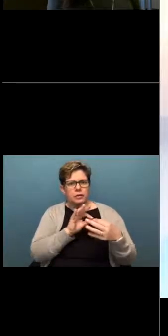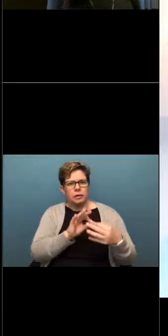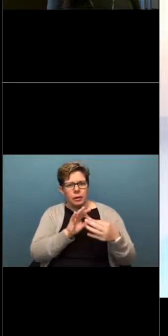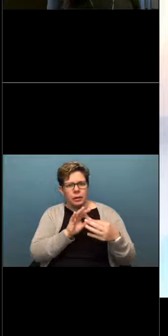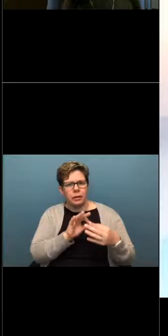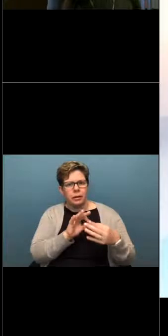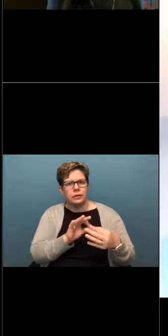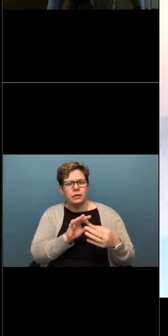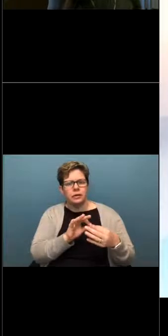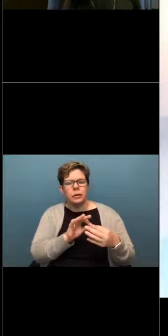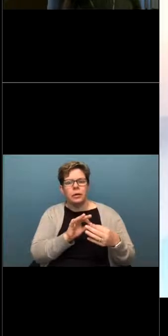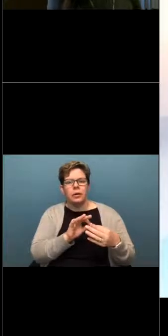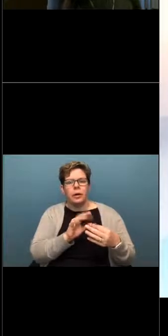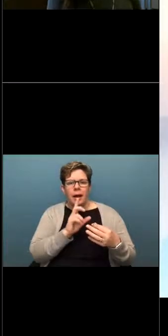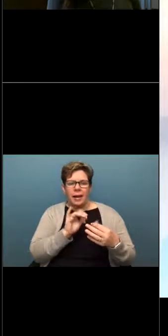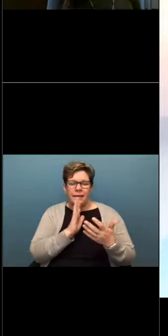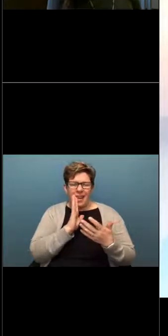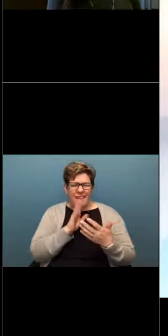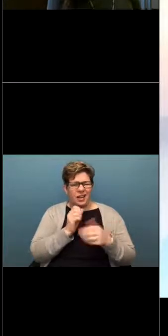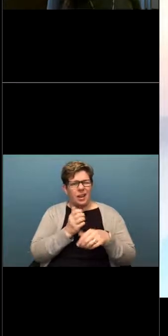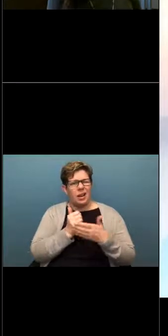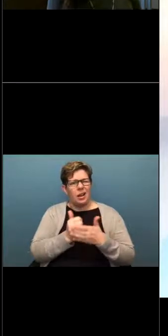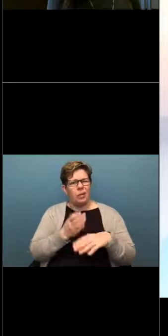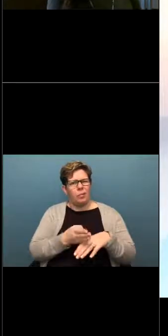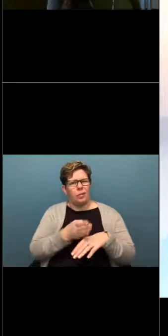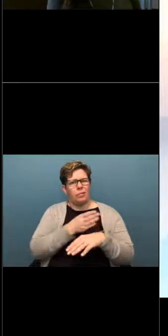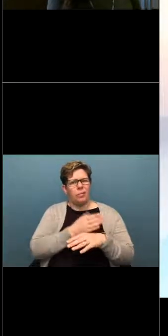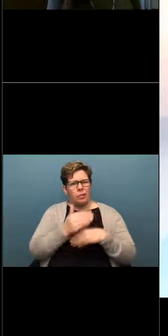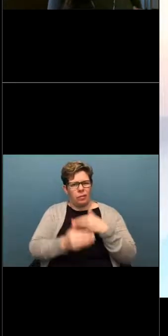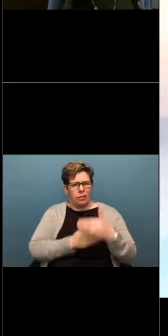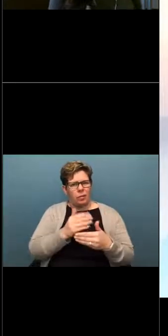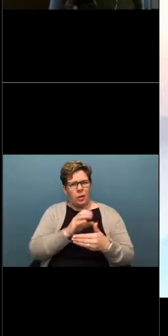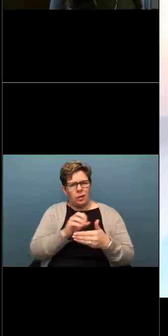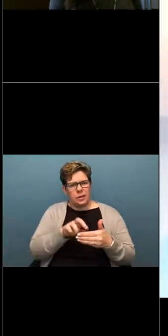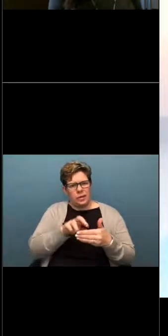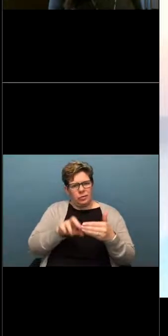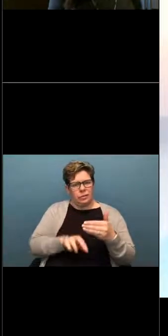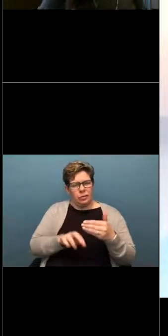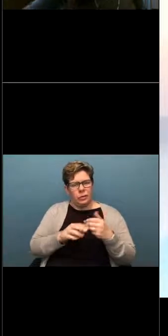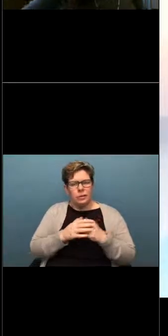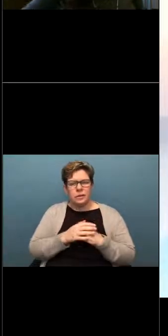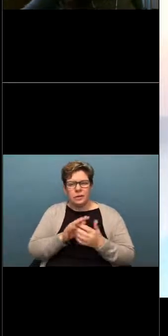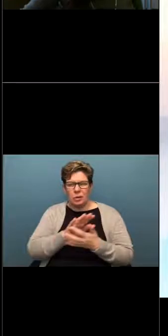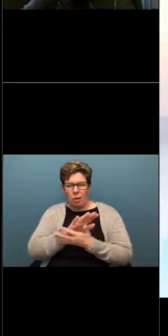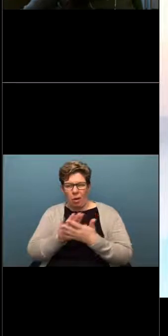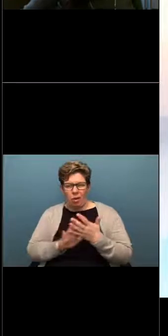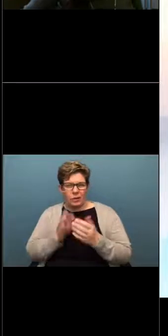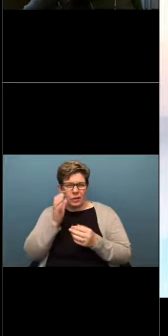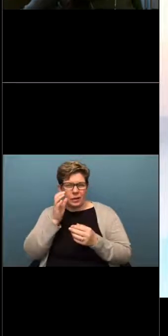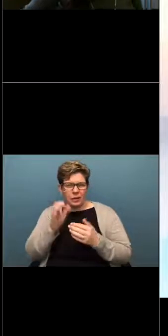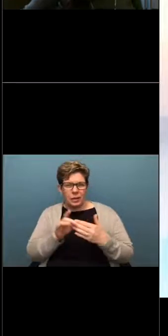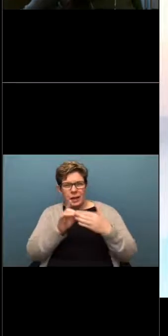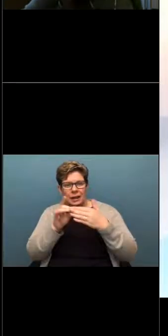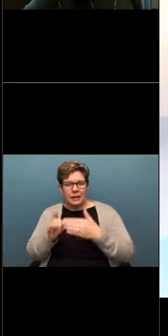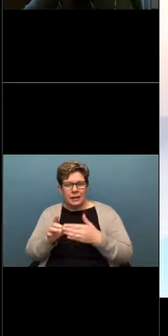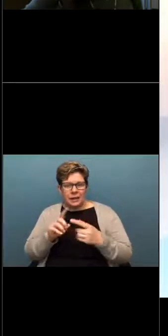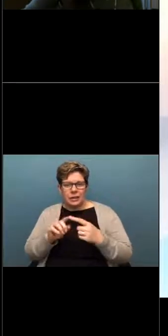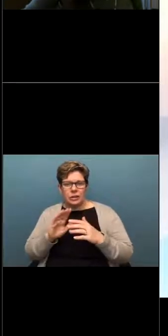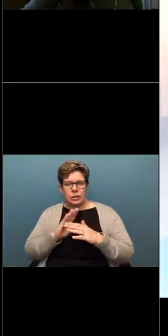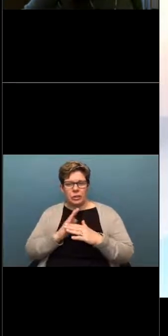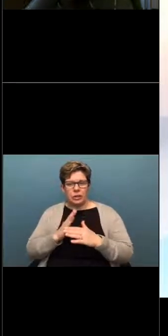times can impact the overall outcomes of how well a patient does. So all of these concepts really lead themselves to shared